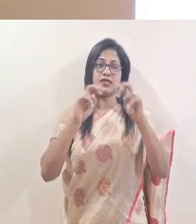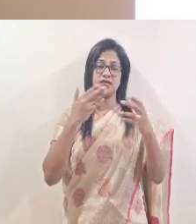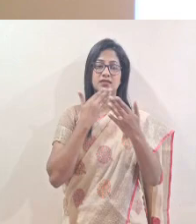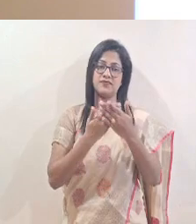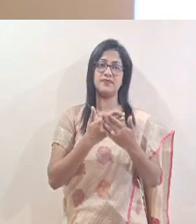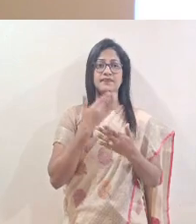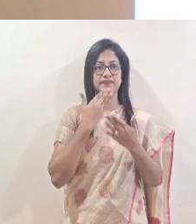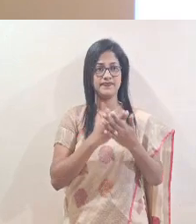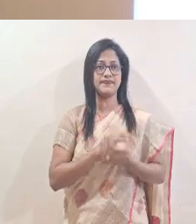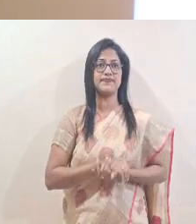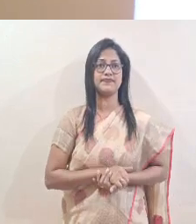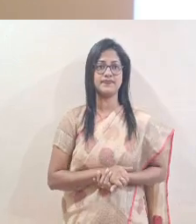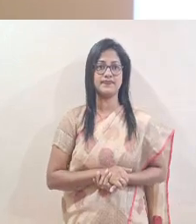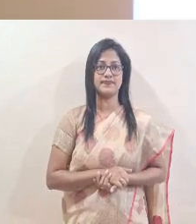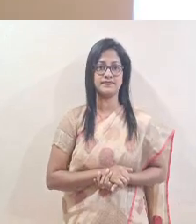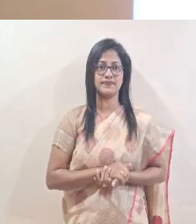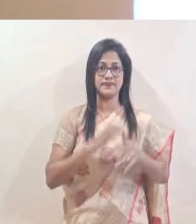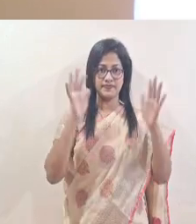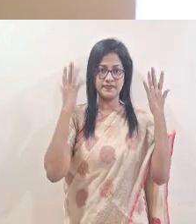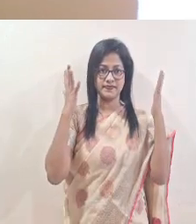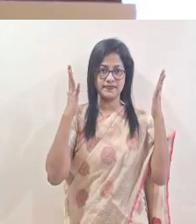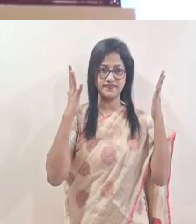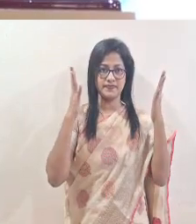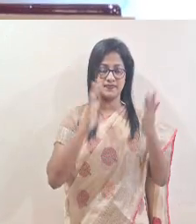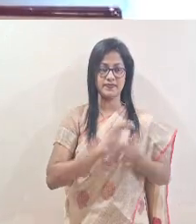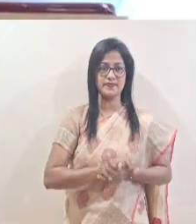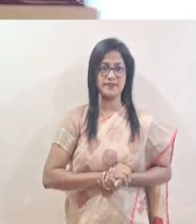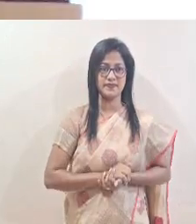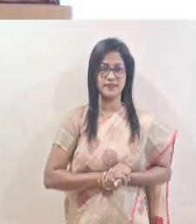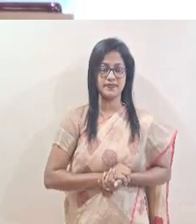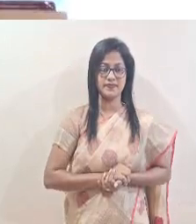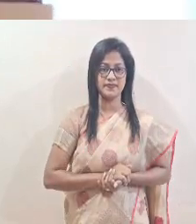studies as well. Yeah, thank you.